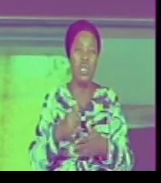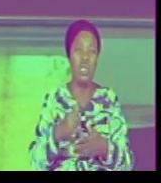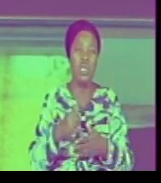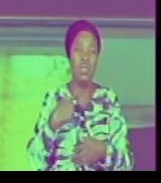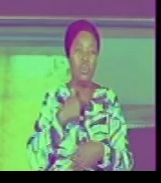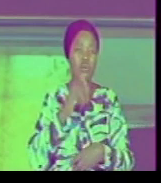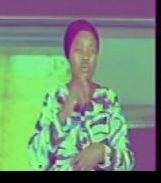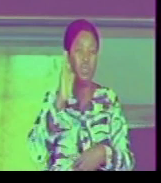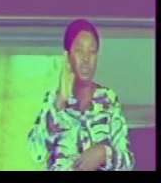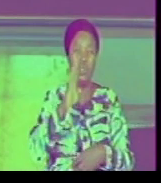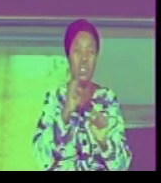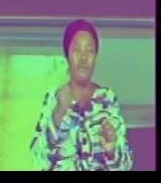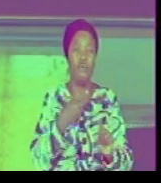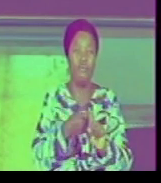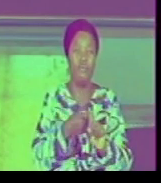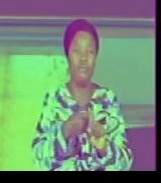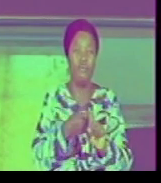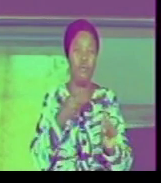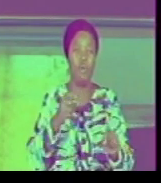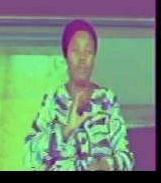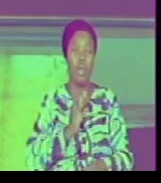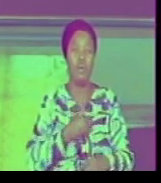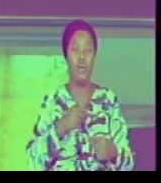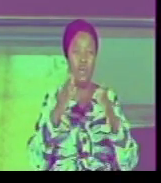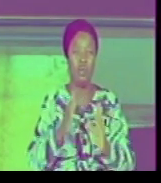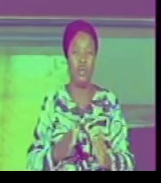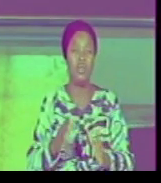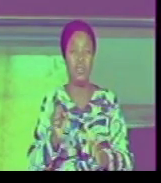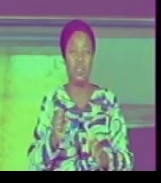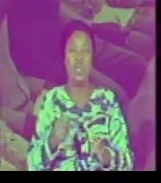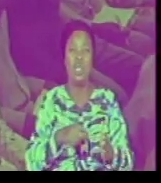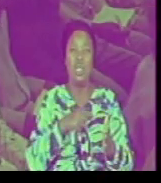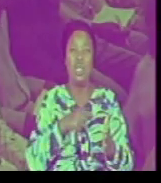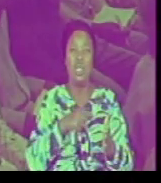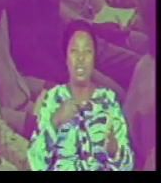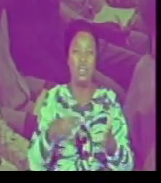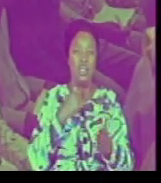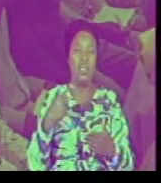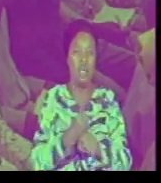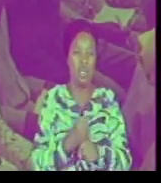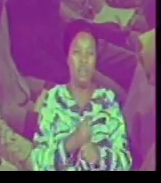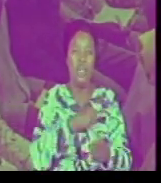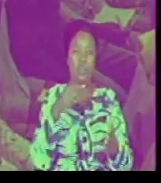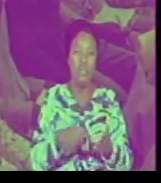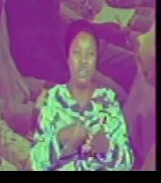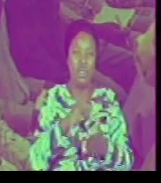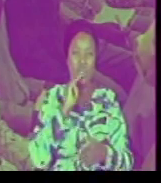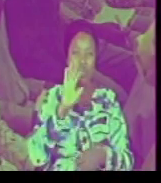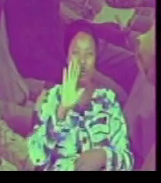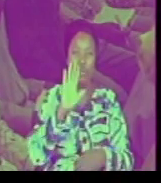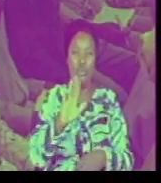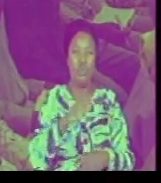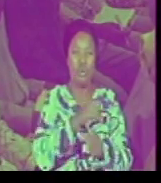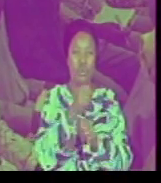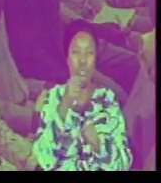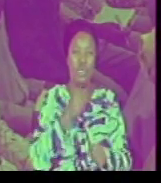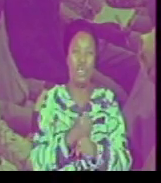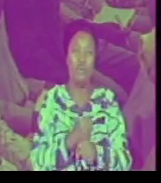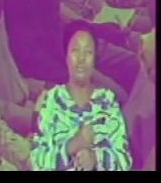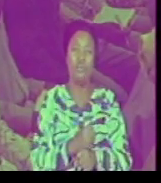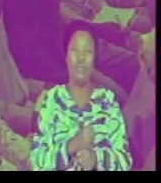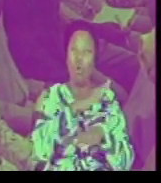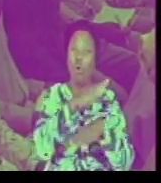our enemies. This is the year. I said, this is your year. All those